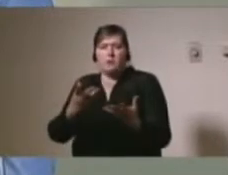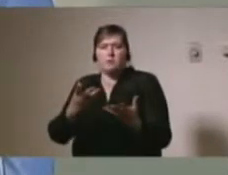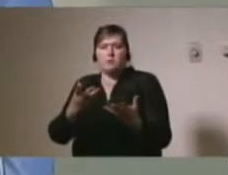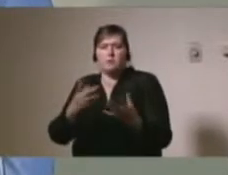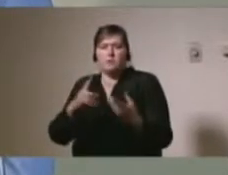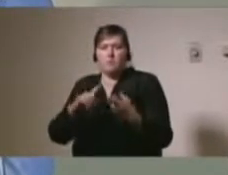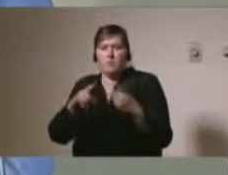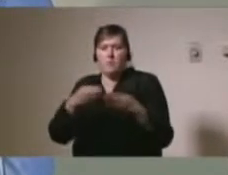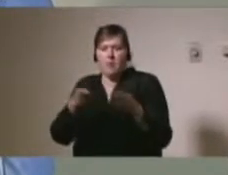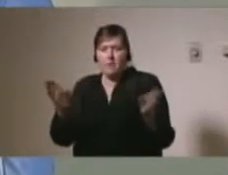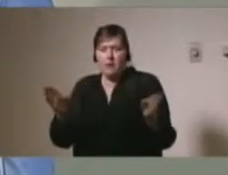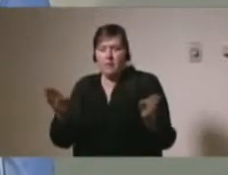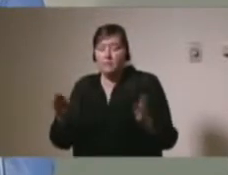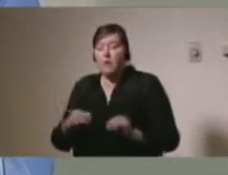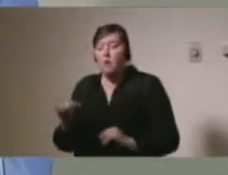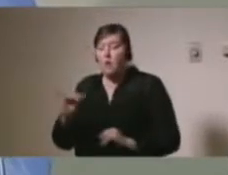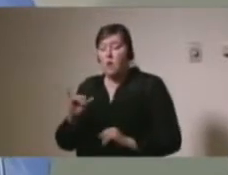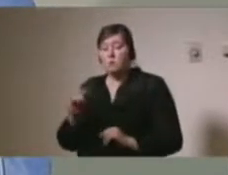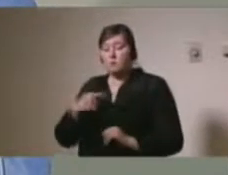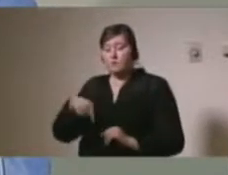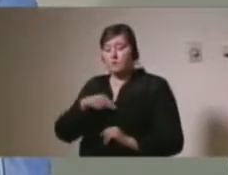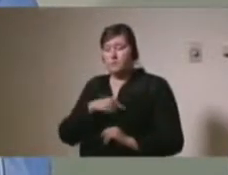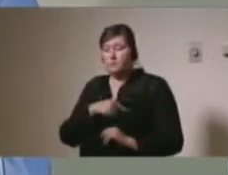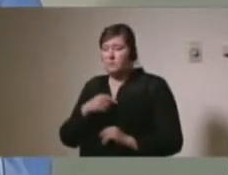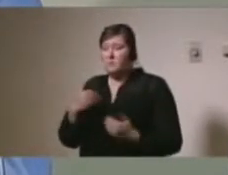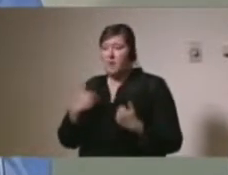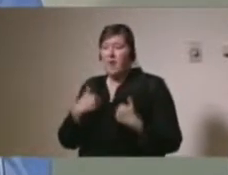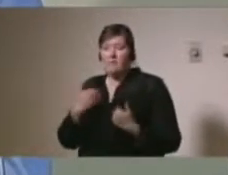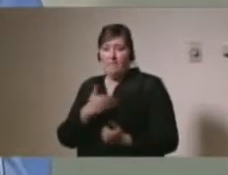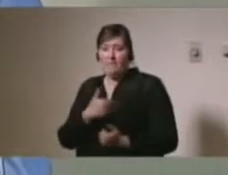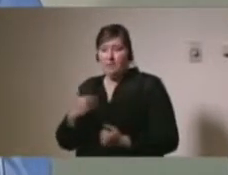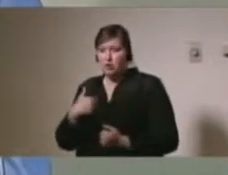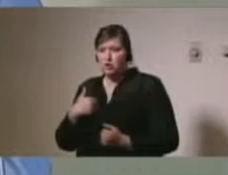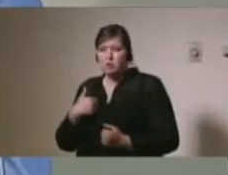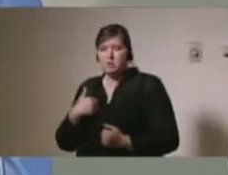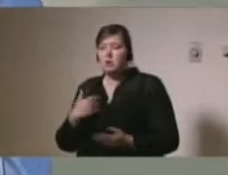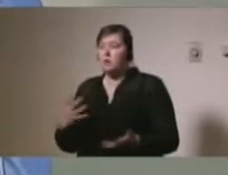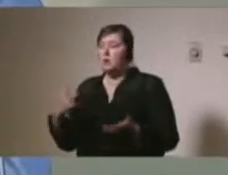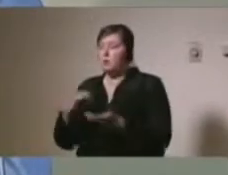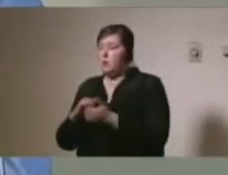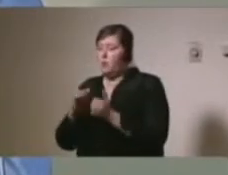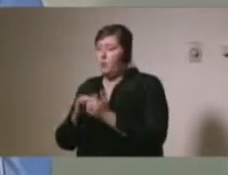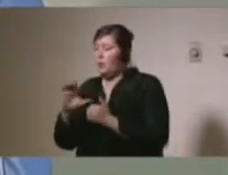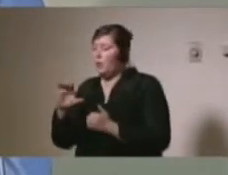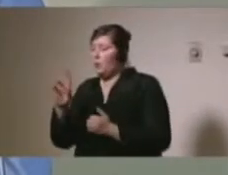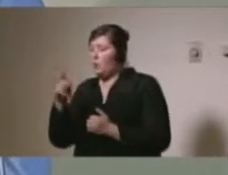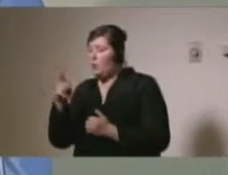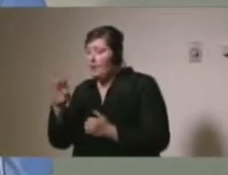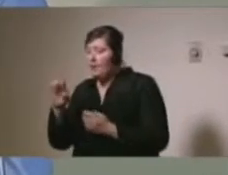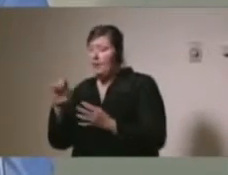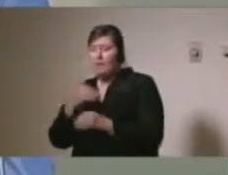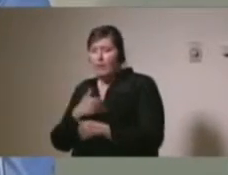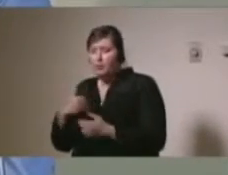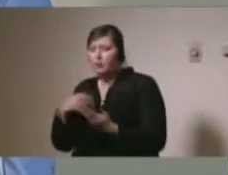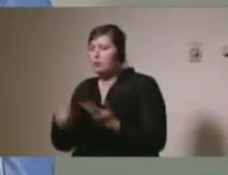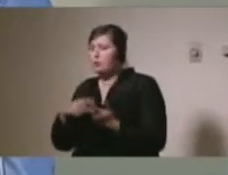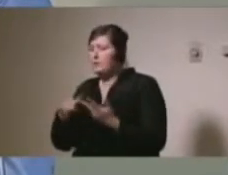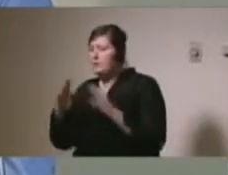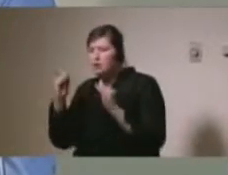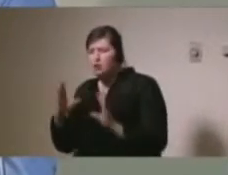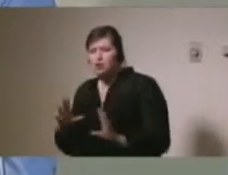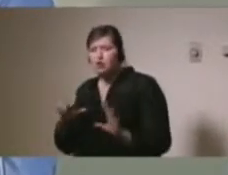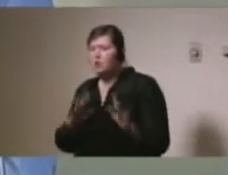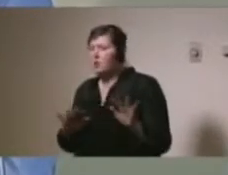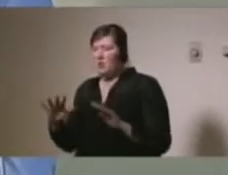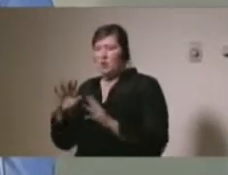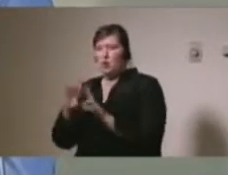the grassroots level, I mean, we have CUPW members working with Unifor members and CUPE members and teachers, and to have